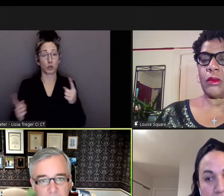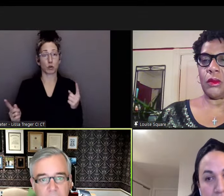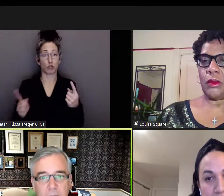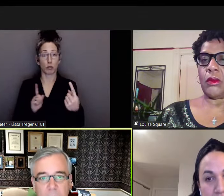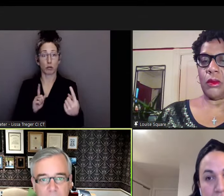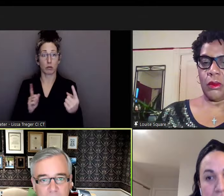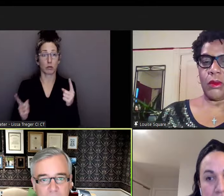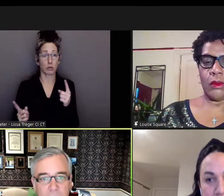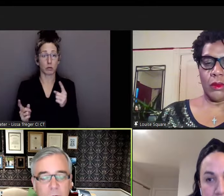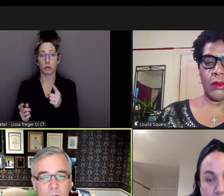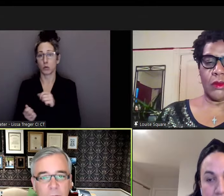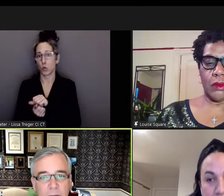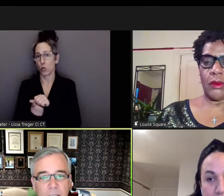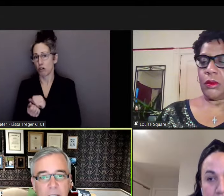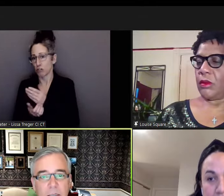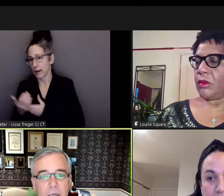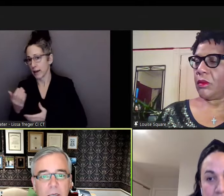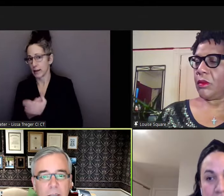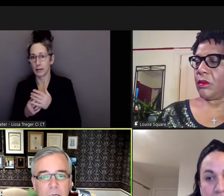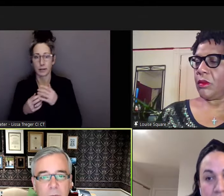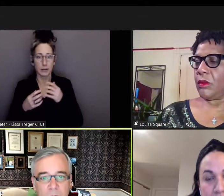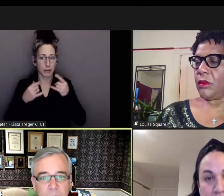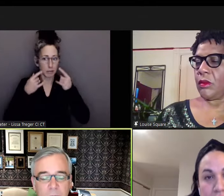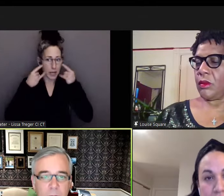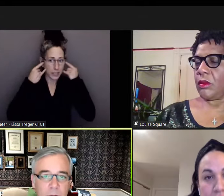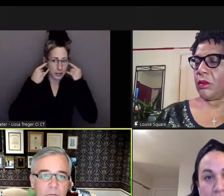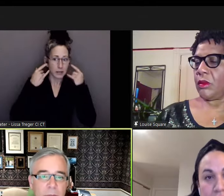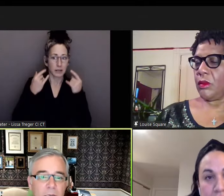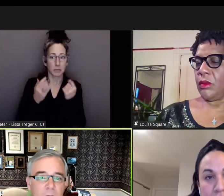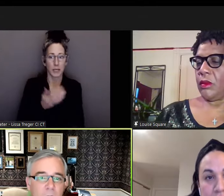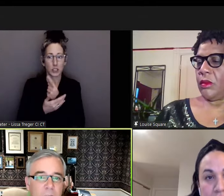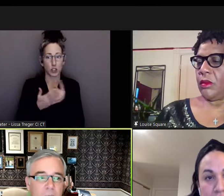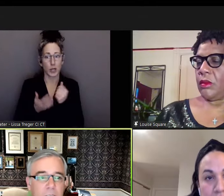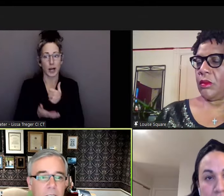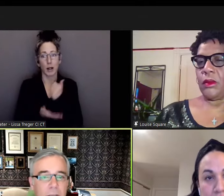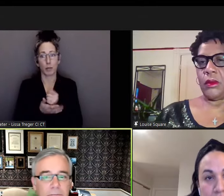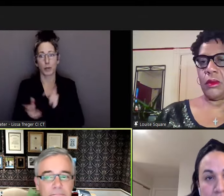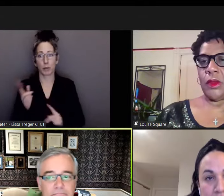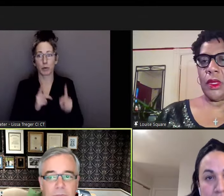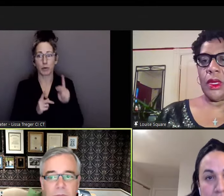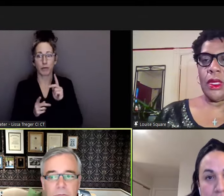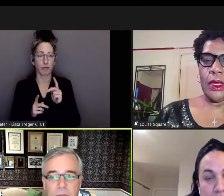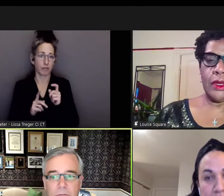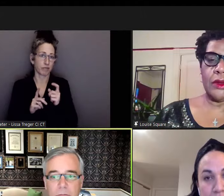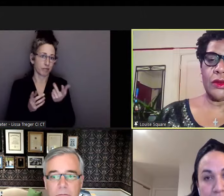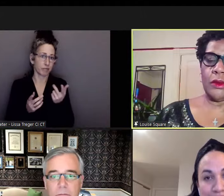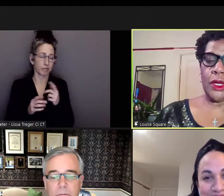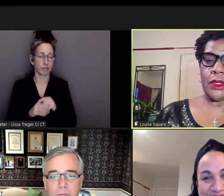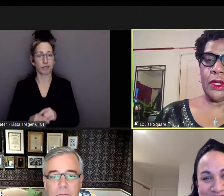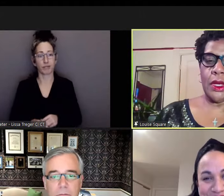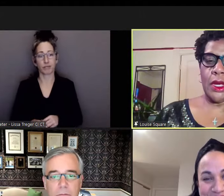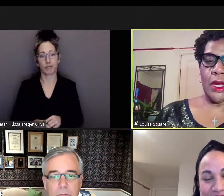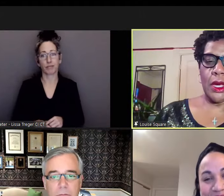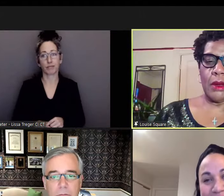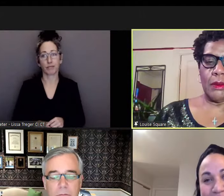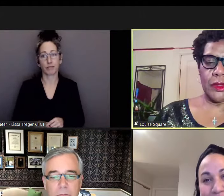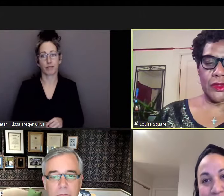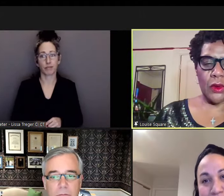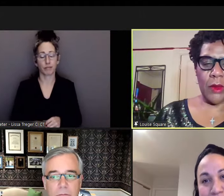wash our hands, keep our distance, wear our masks to help prevent people from getting COVID-19. Thank you so